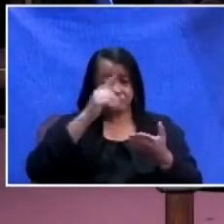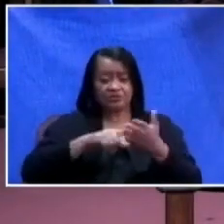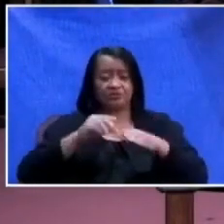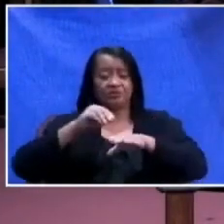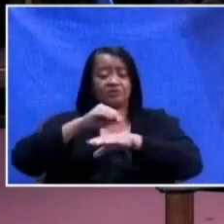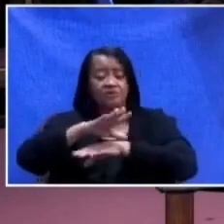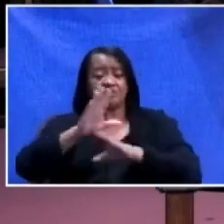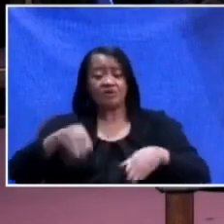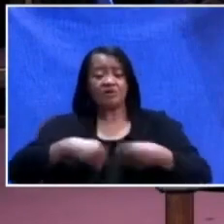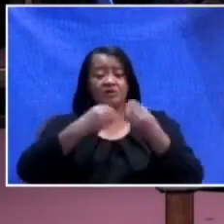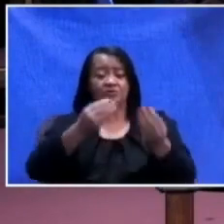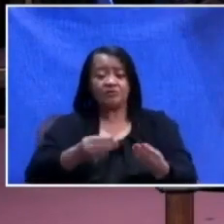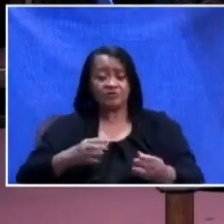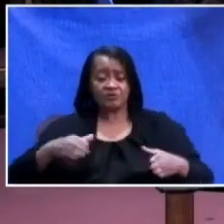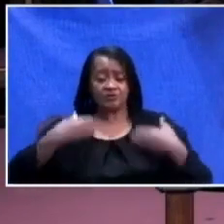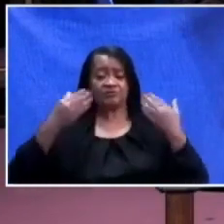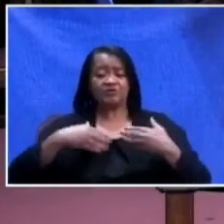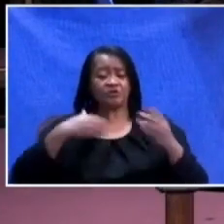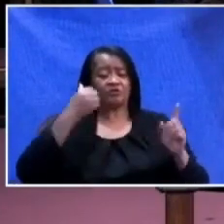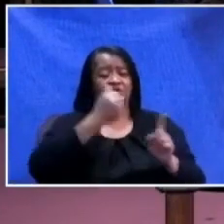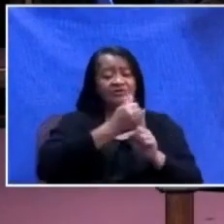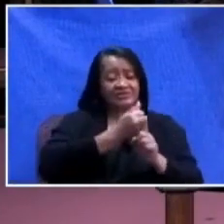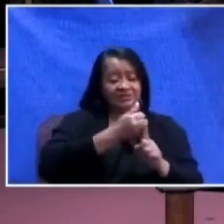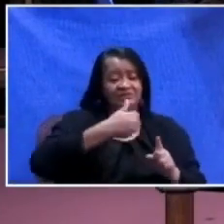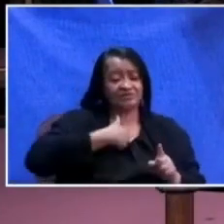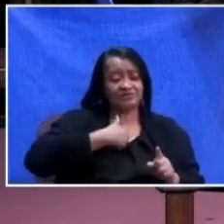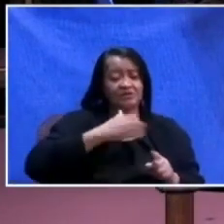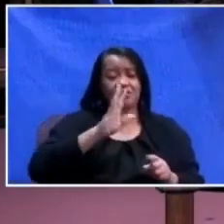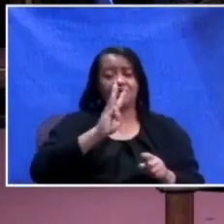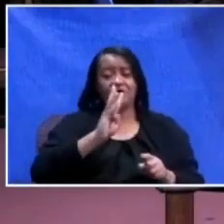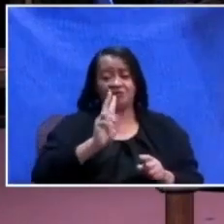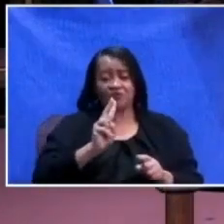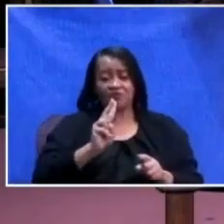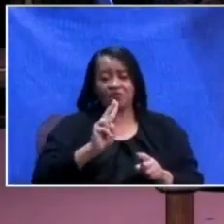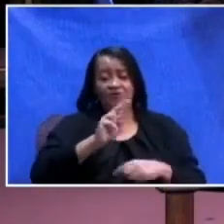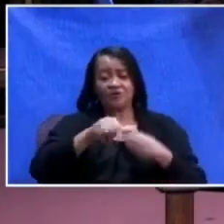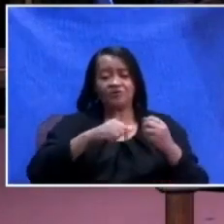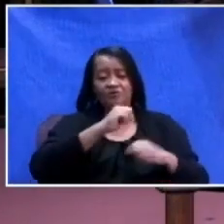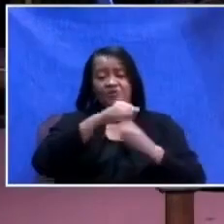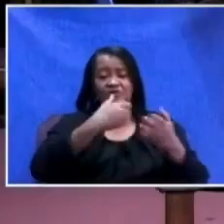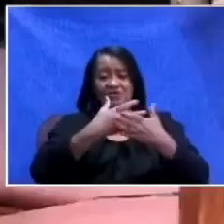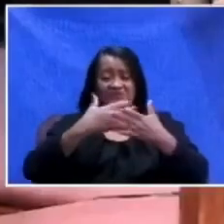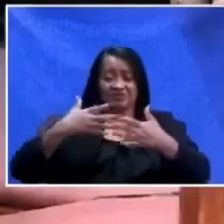you have given your younger self 42 years ago?